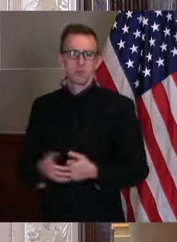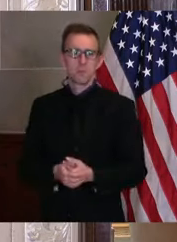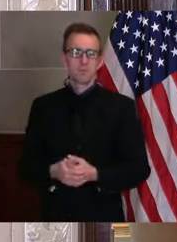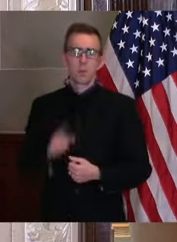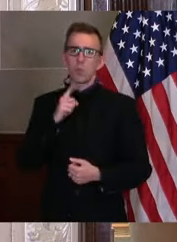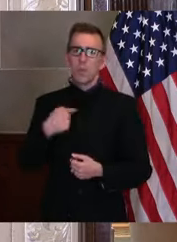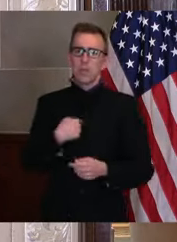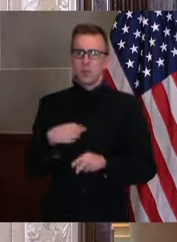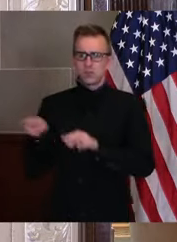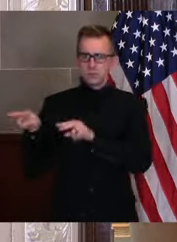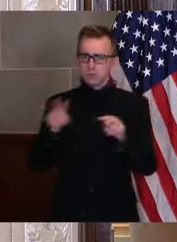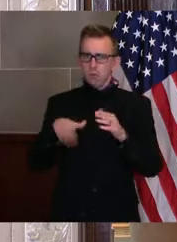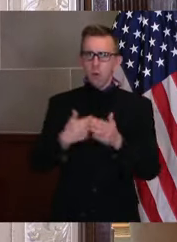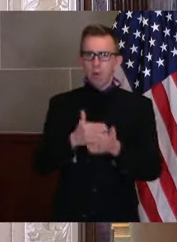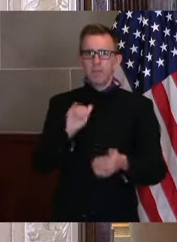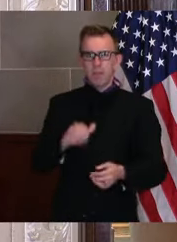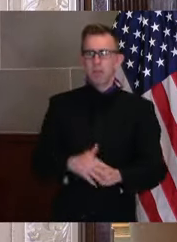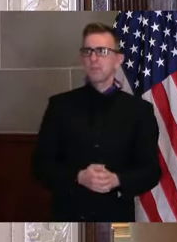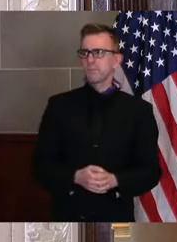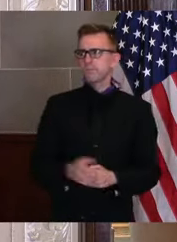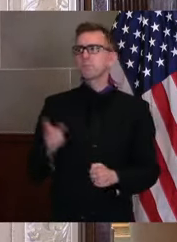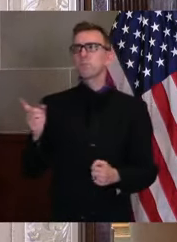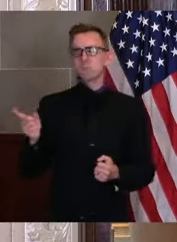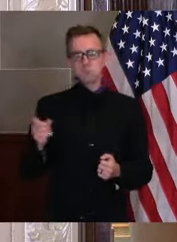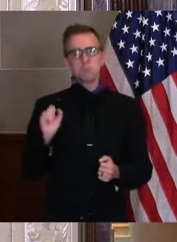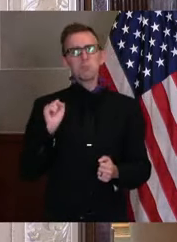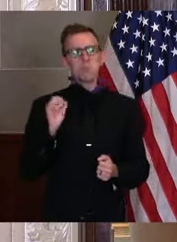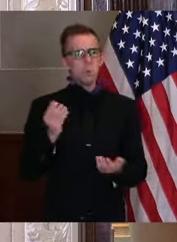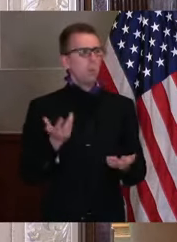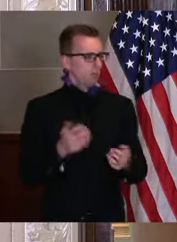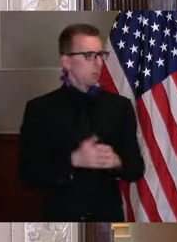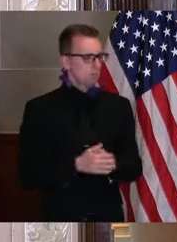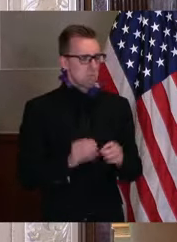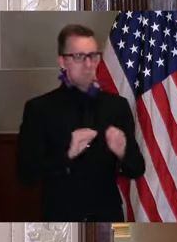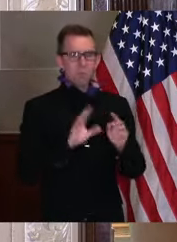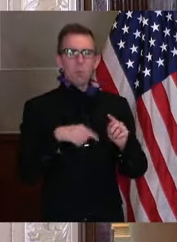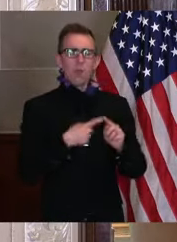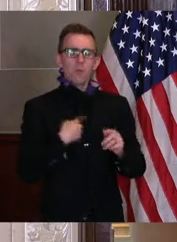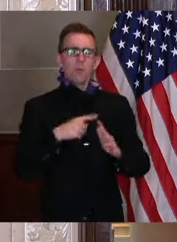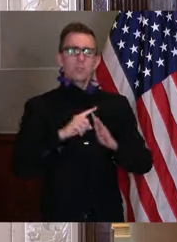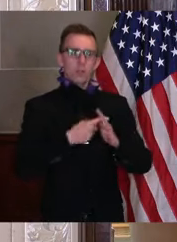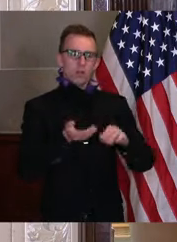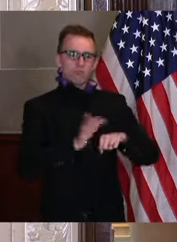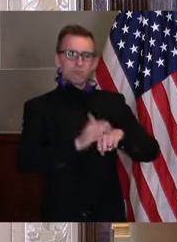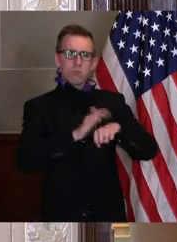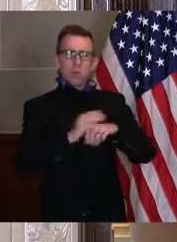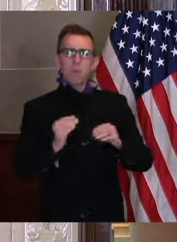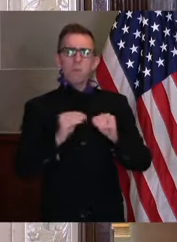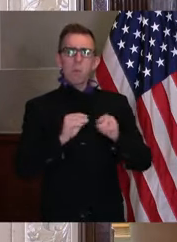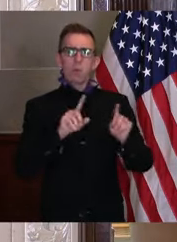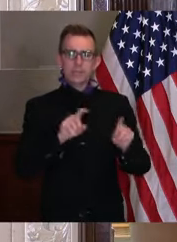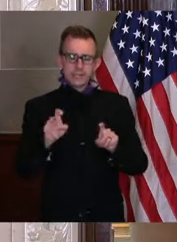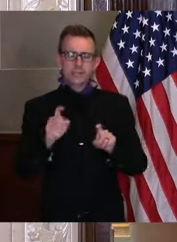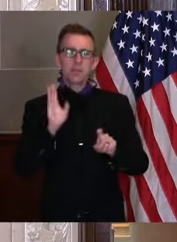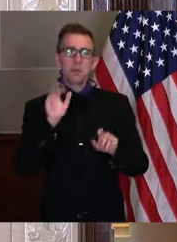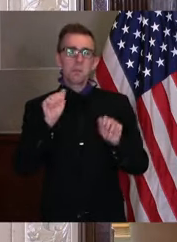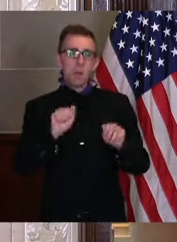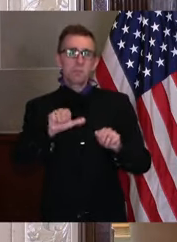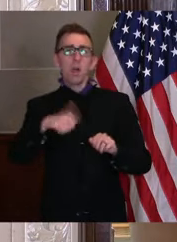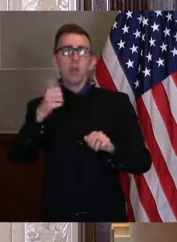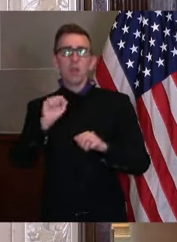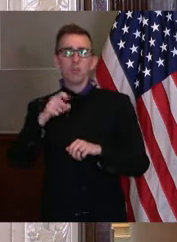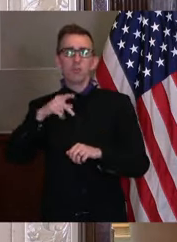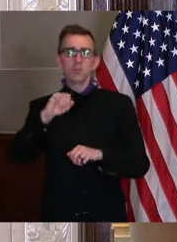very carefully. Okay, and then, so obviously, once we start increasing testing, there could be another spike